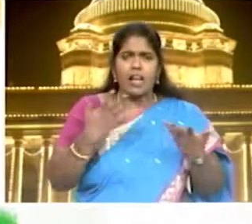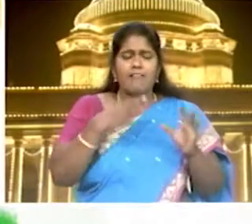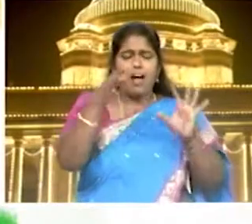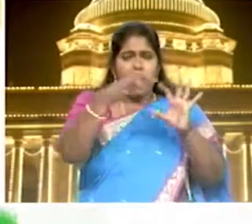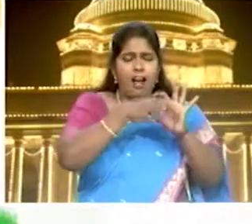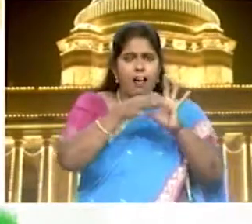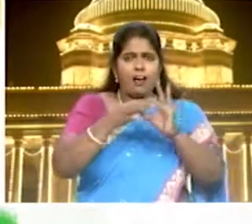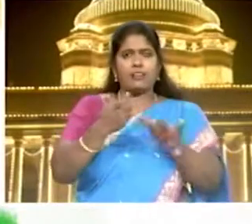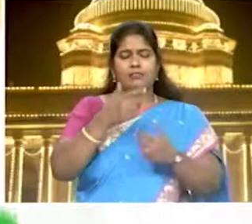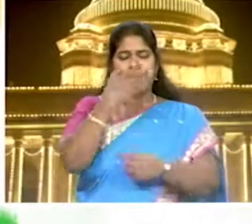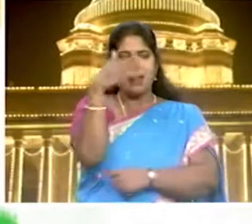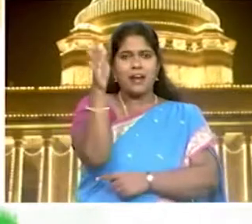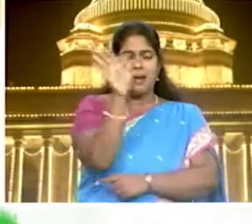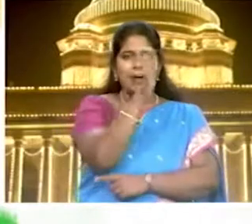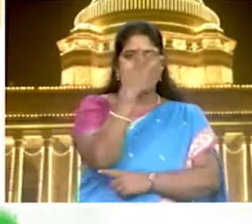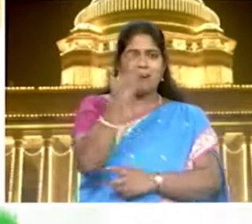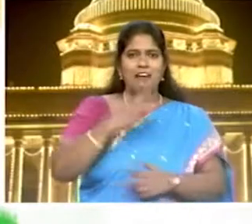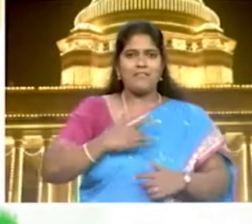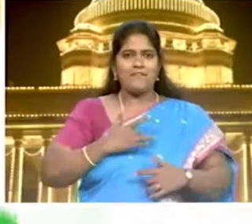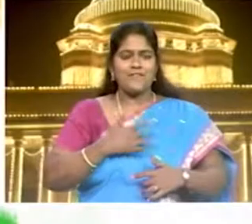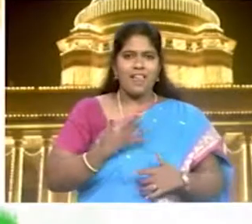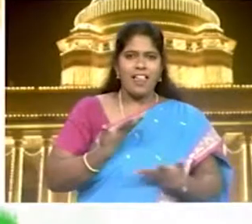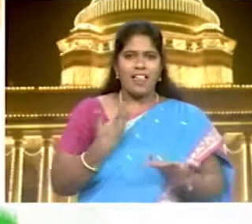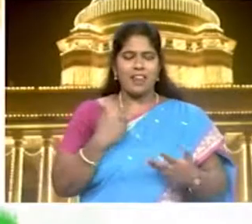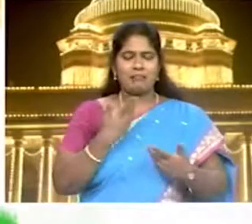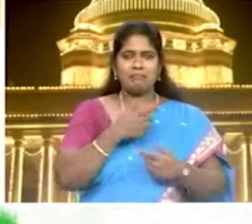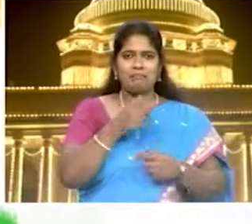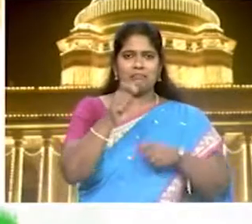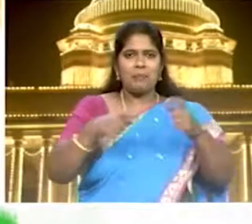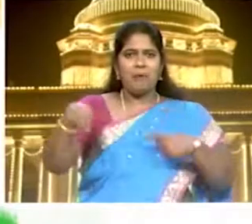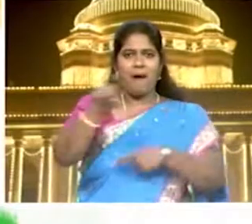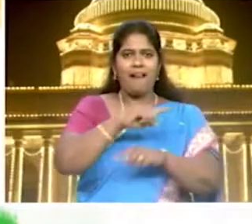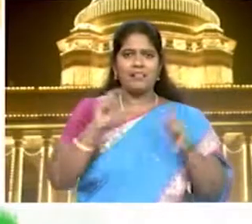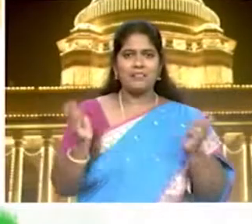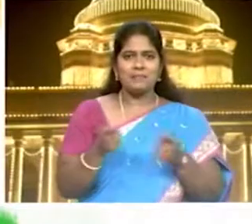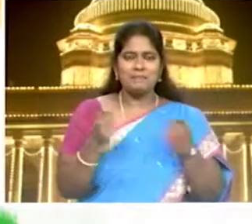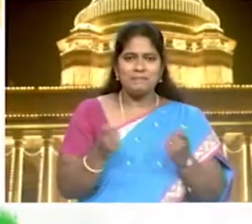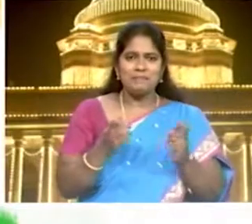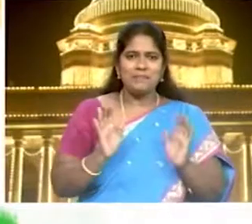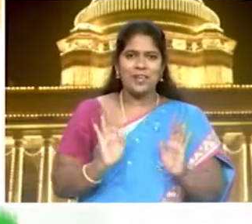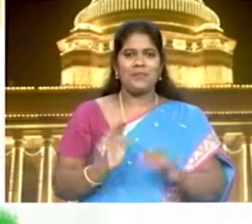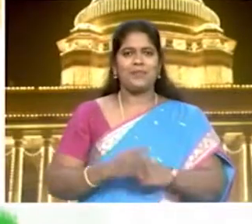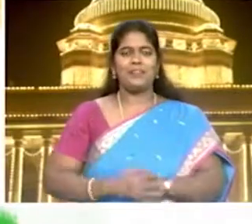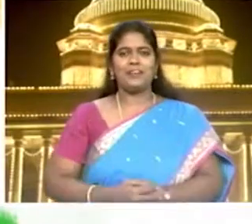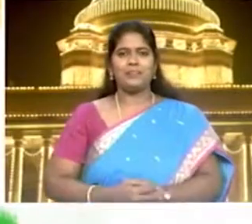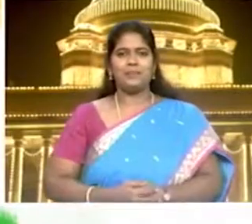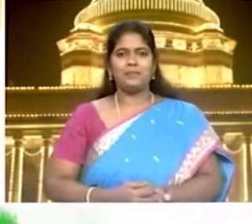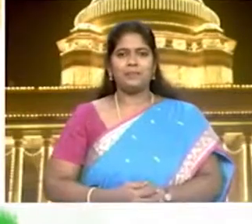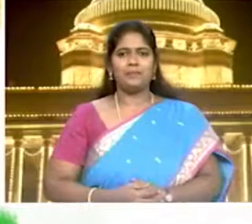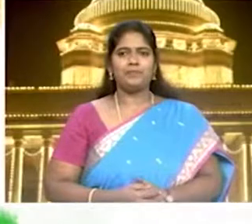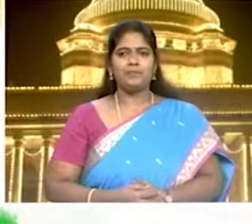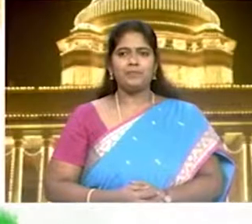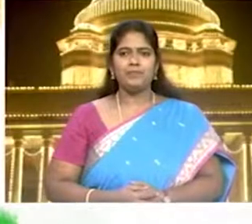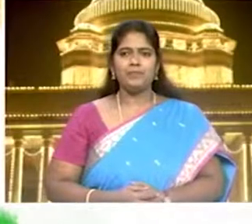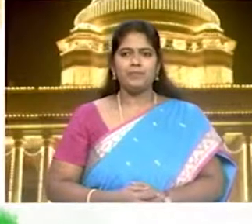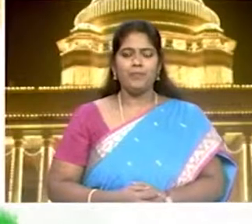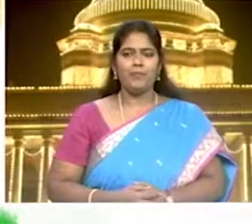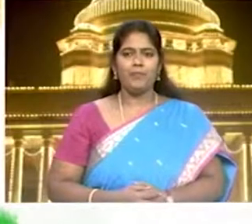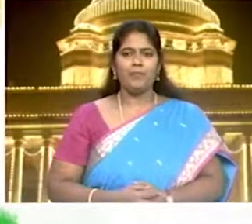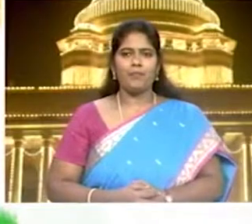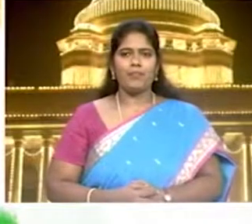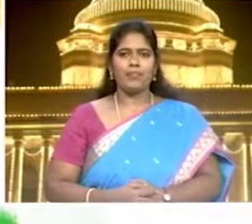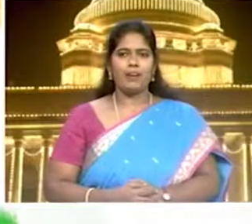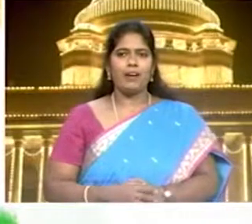the independence movement coming alive again on such a massive scale. Our glorious freedom struggles